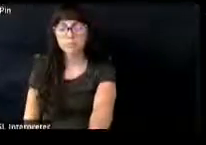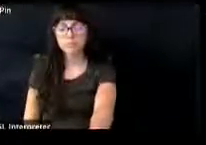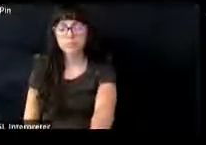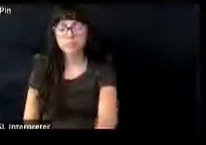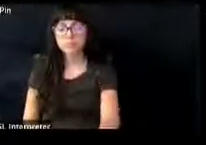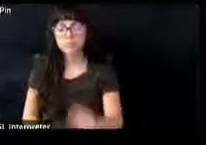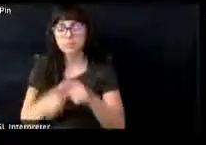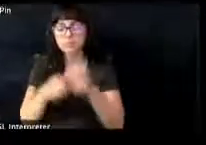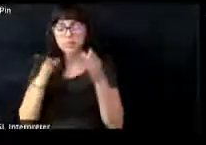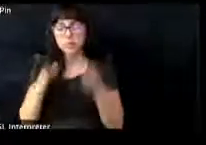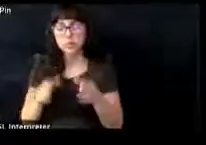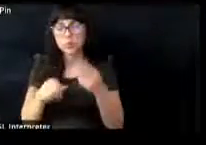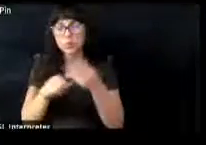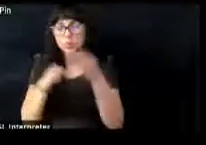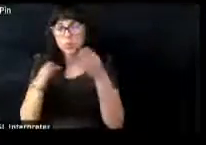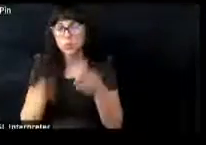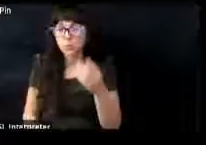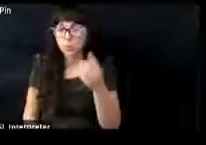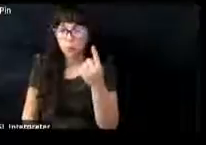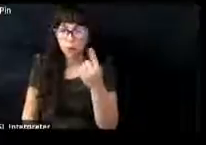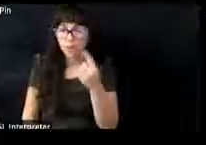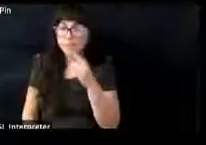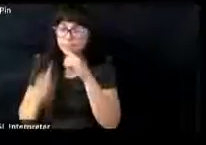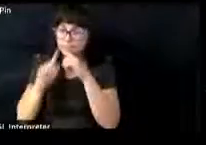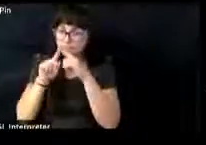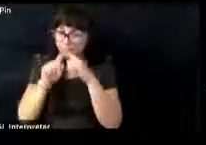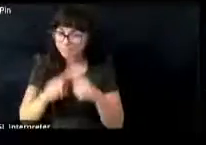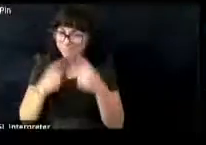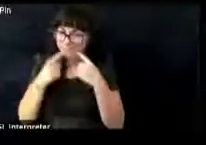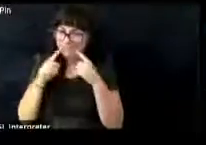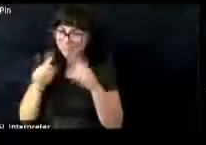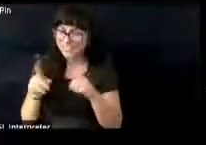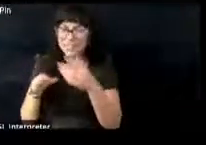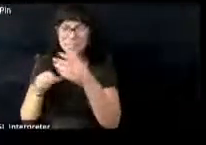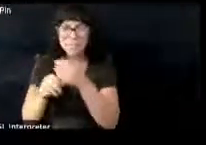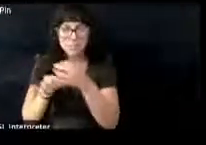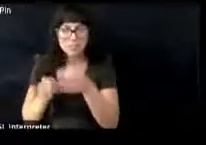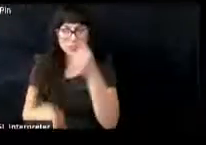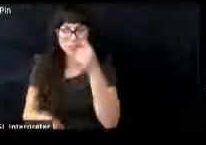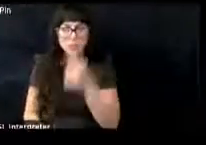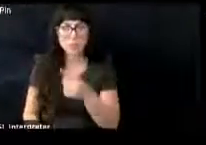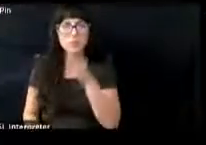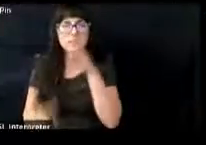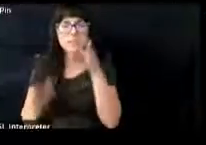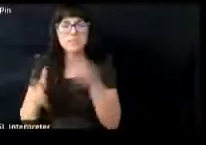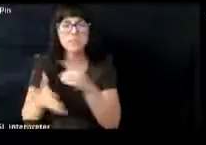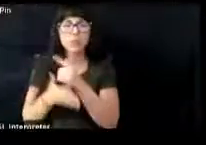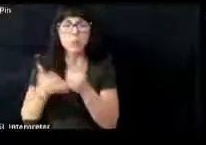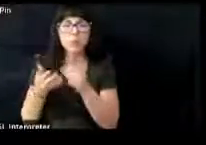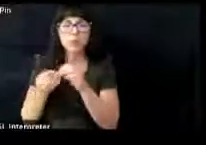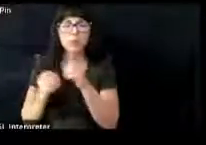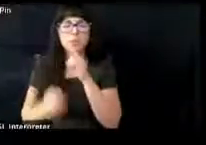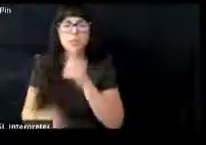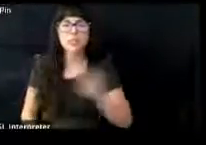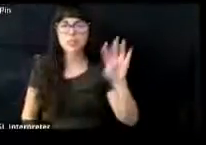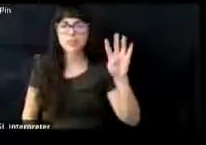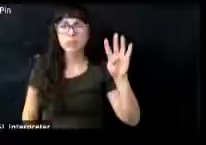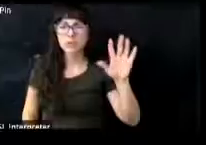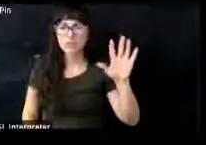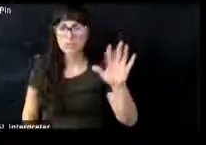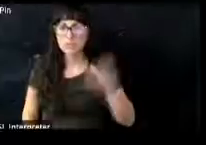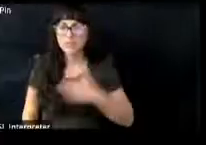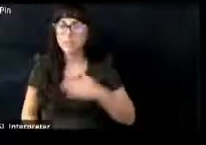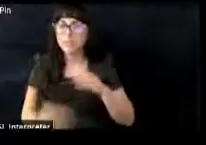in user 1, you are unmuted. I have a couple of brief instructions for you. Your speaker order number will be number 45, if you'll please make note of that for